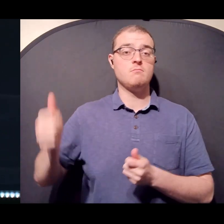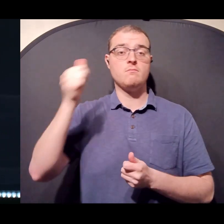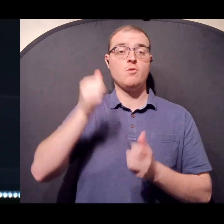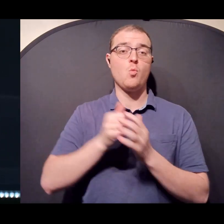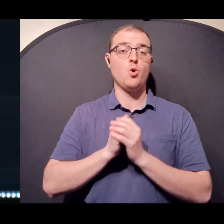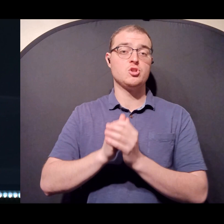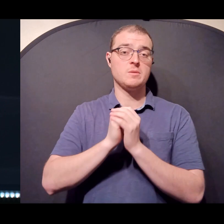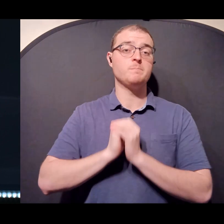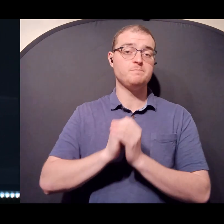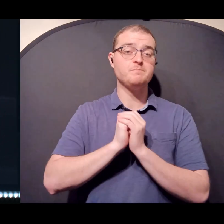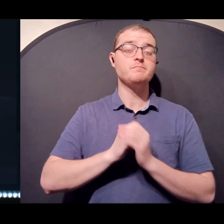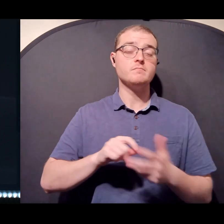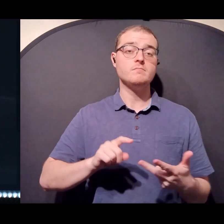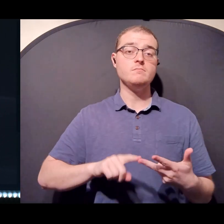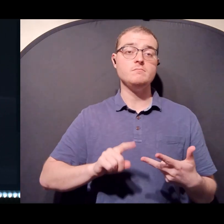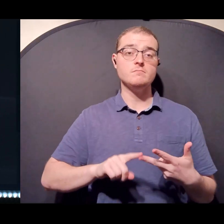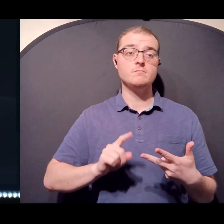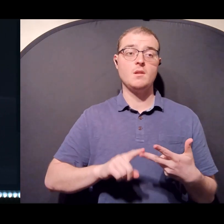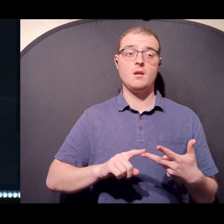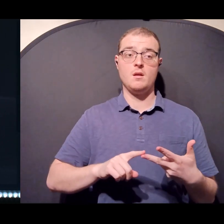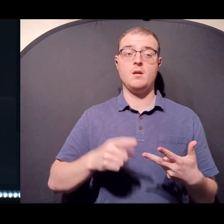of worship.